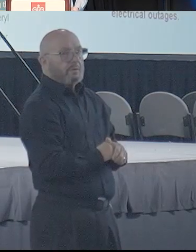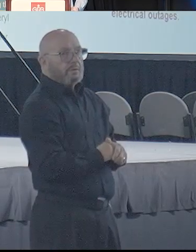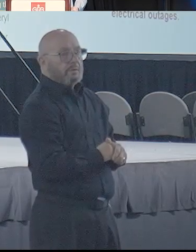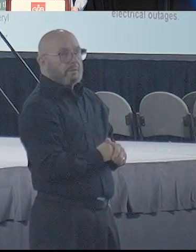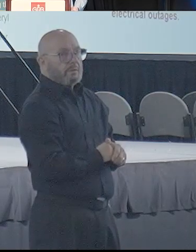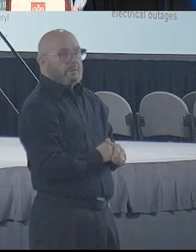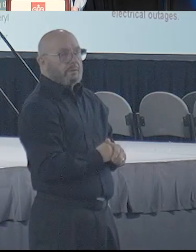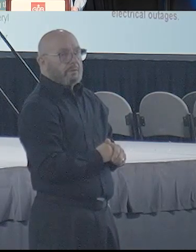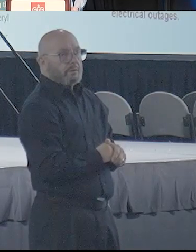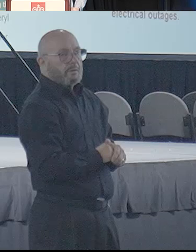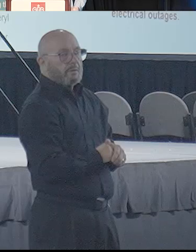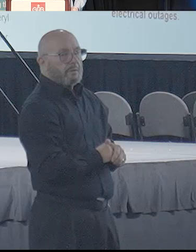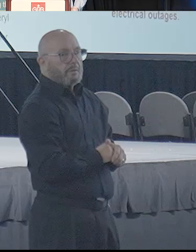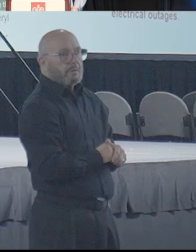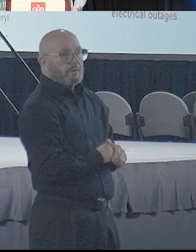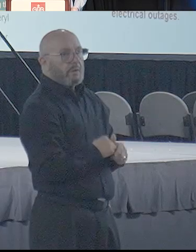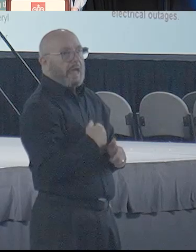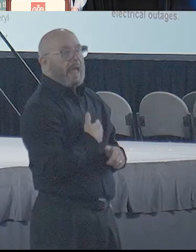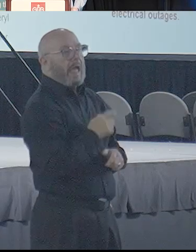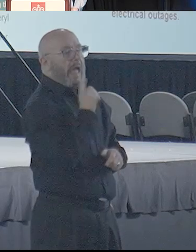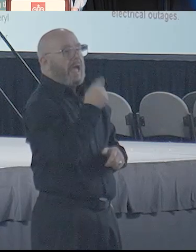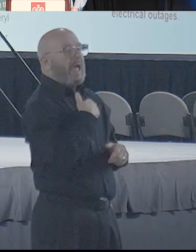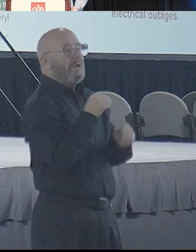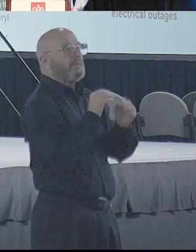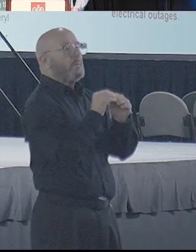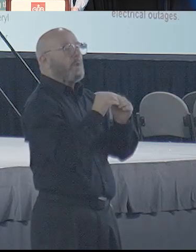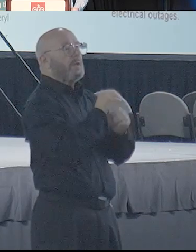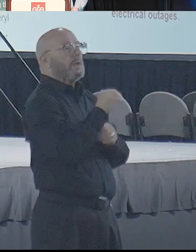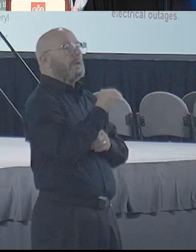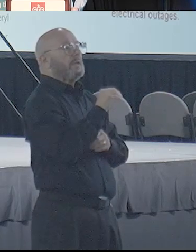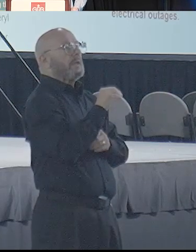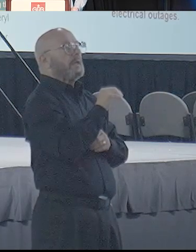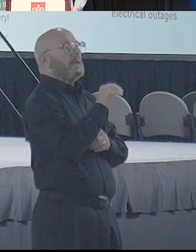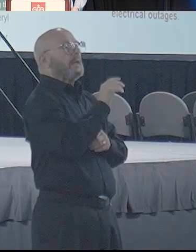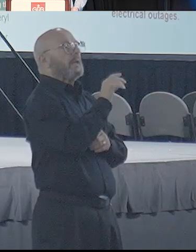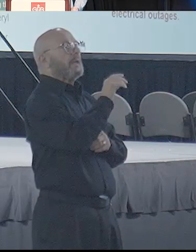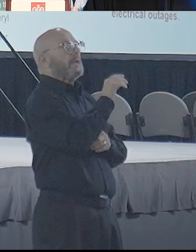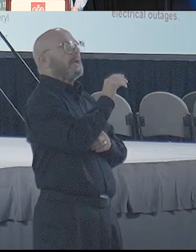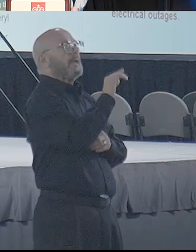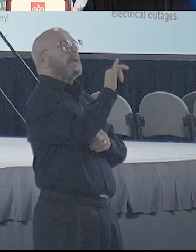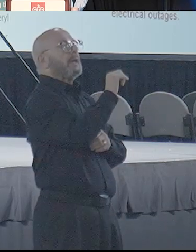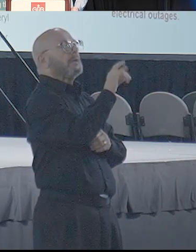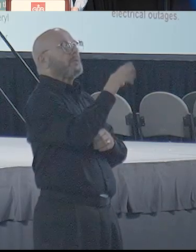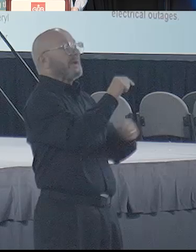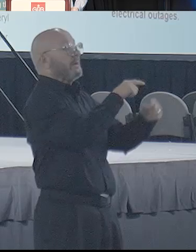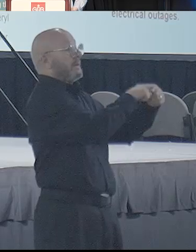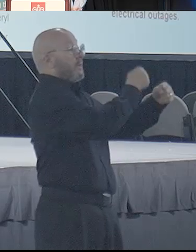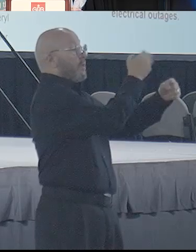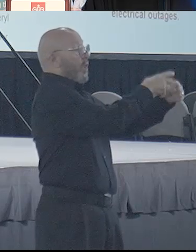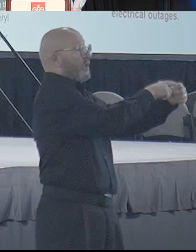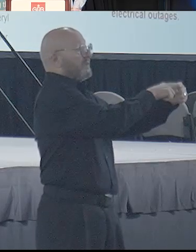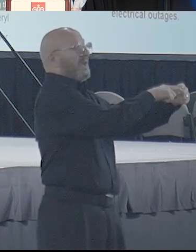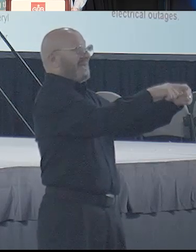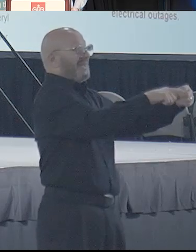Beryl, we actually had more indirect deaths with Beryl than direct deaths. That's fairly significant.